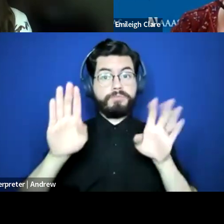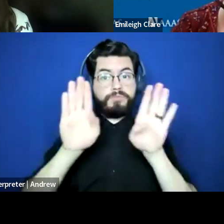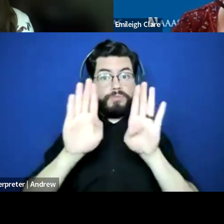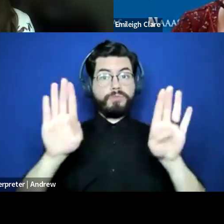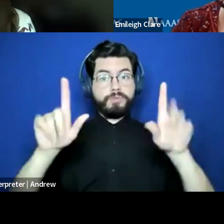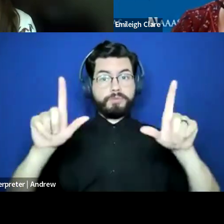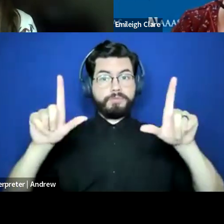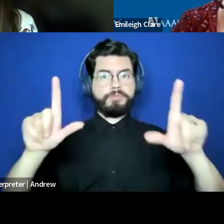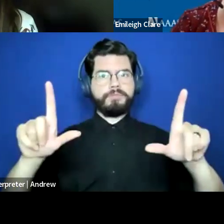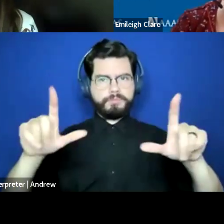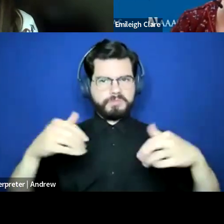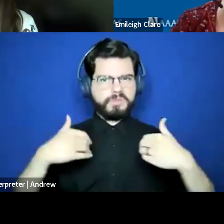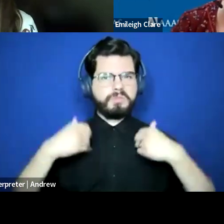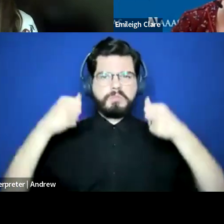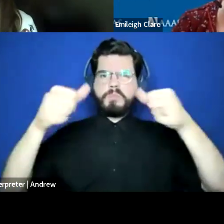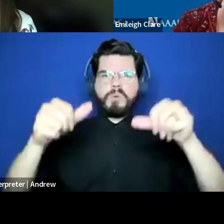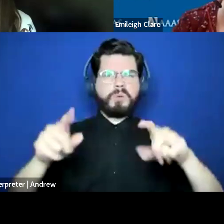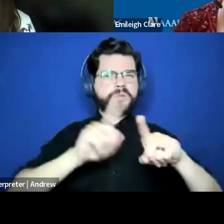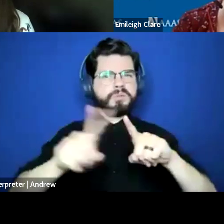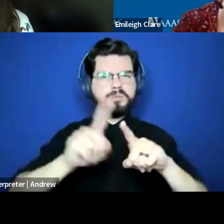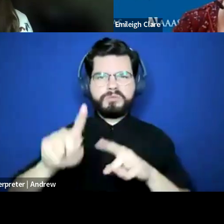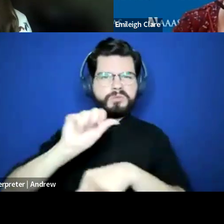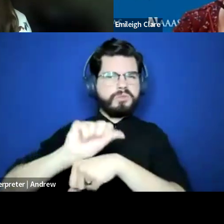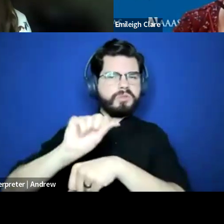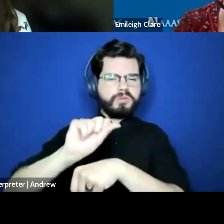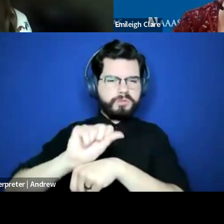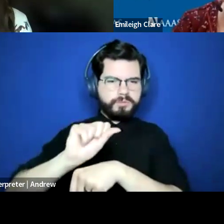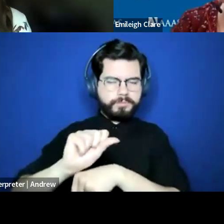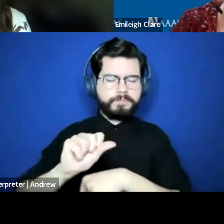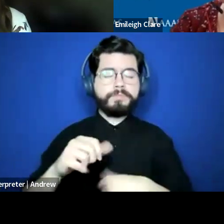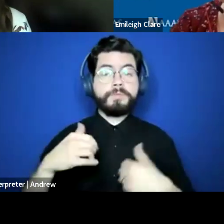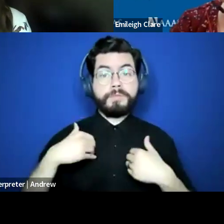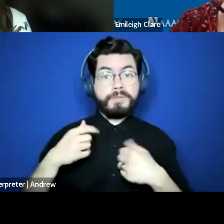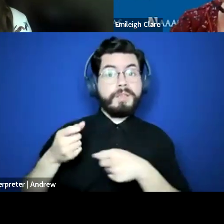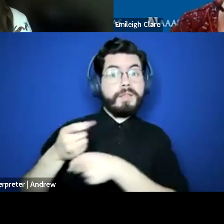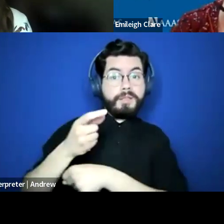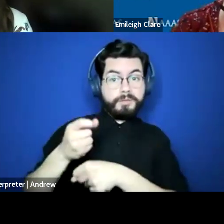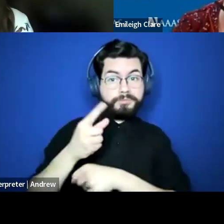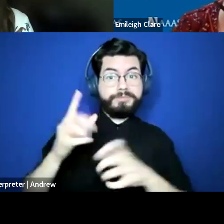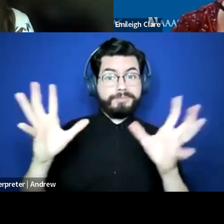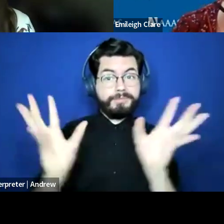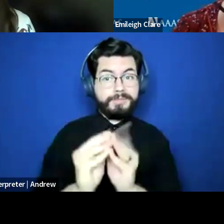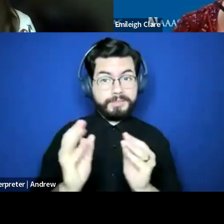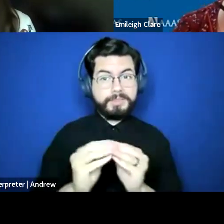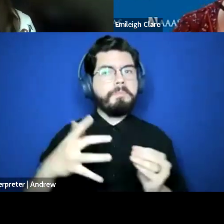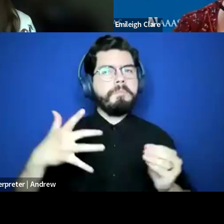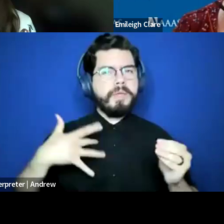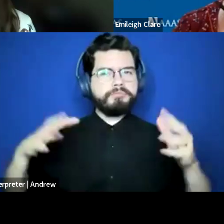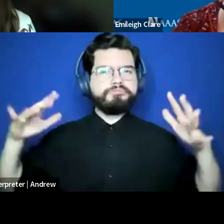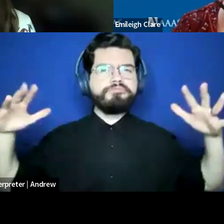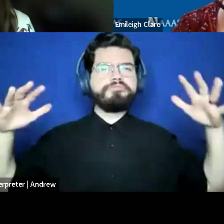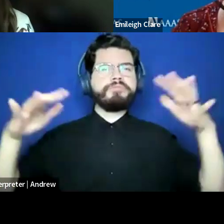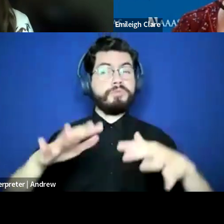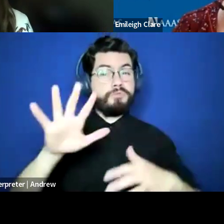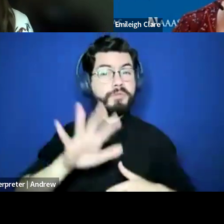careers.wildlife.org. And we also have an annual conference as well that usually brings in around 2,000 attendees. And this